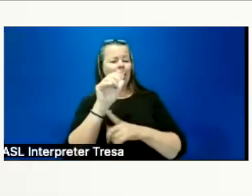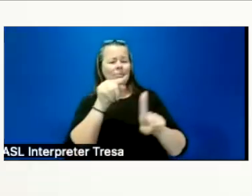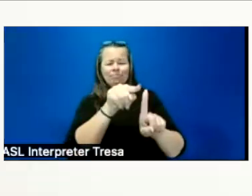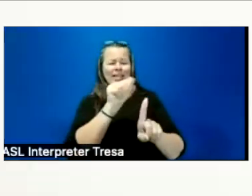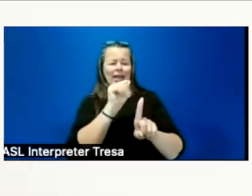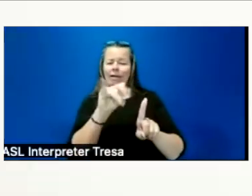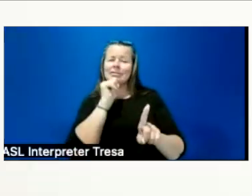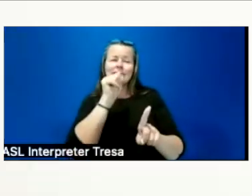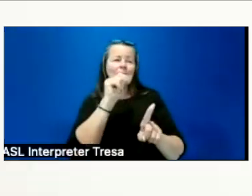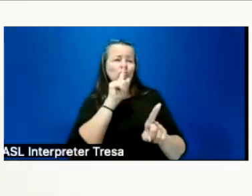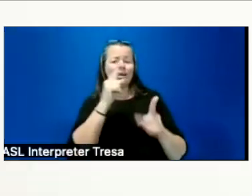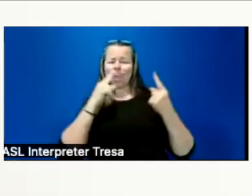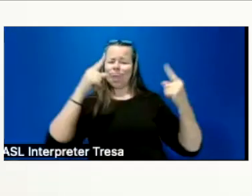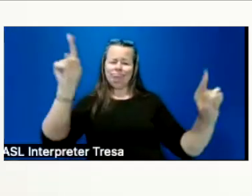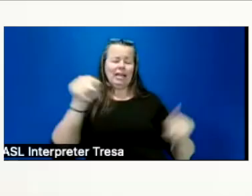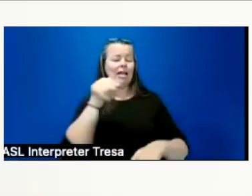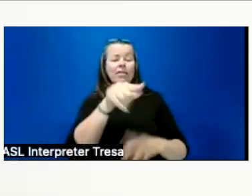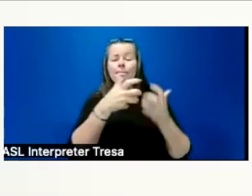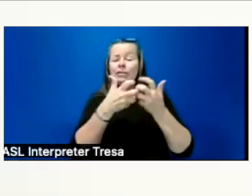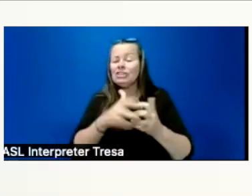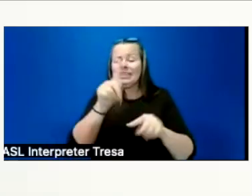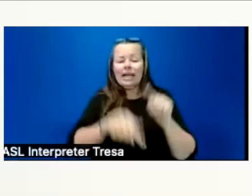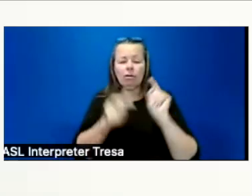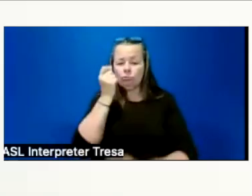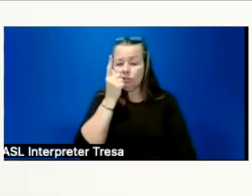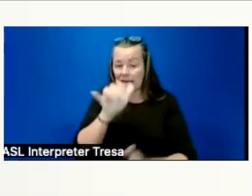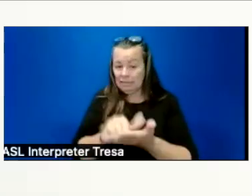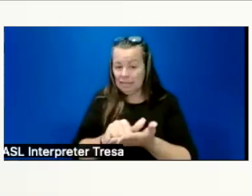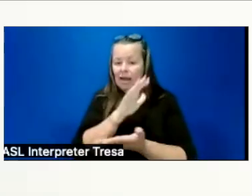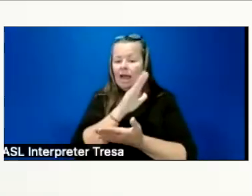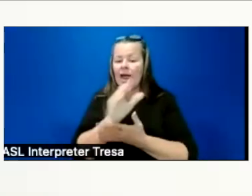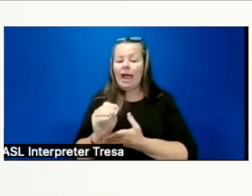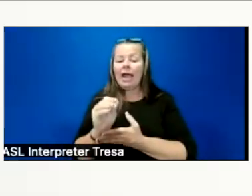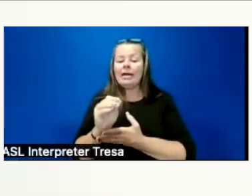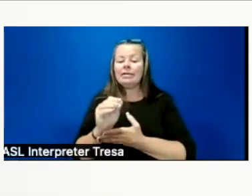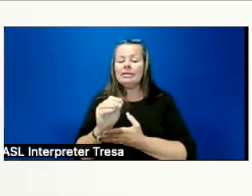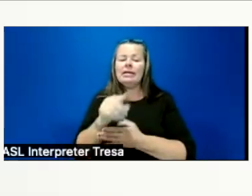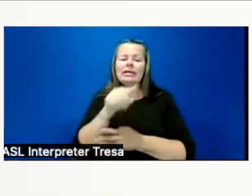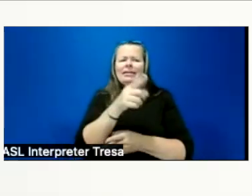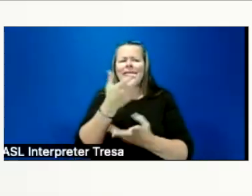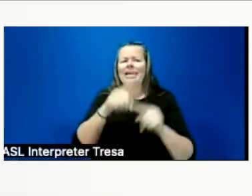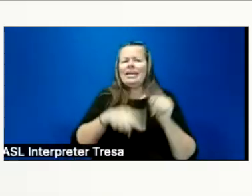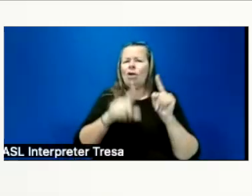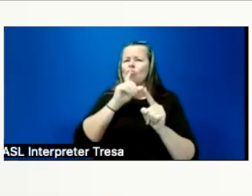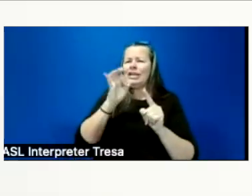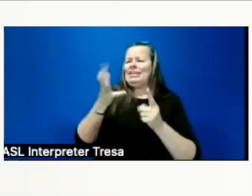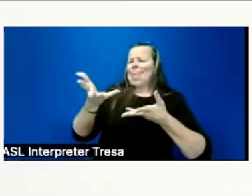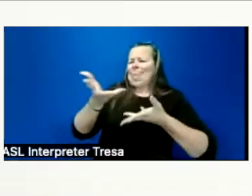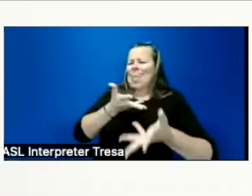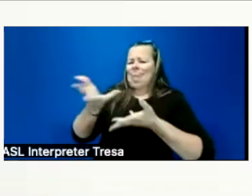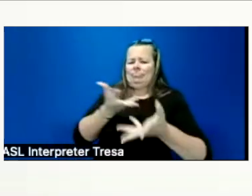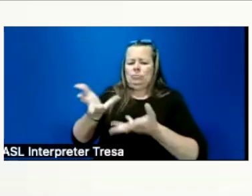yet to be understood by the machine, and it's not there yet to be even like communicating with you with machines, even